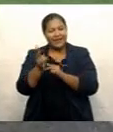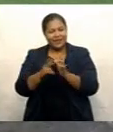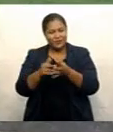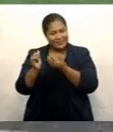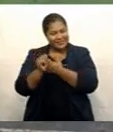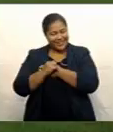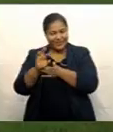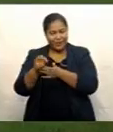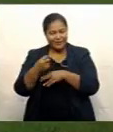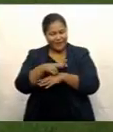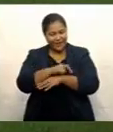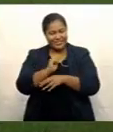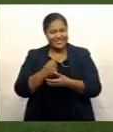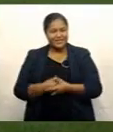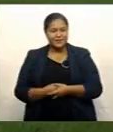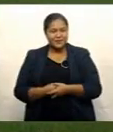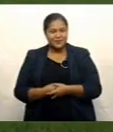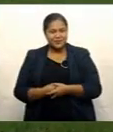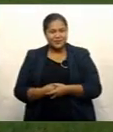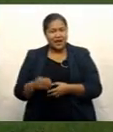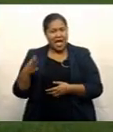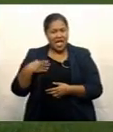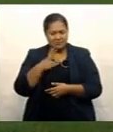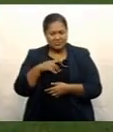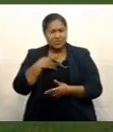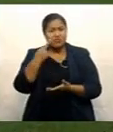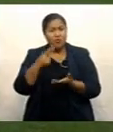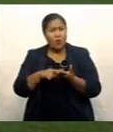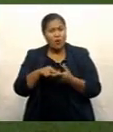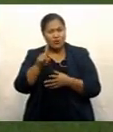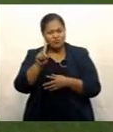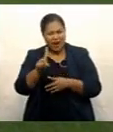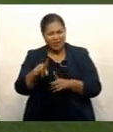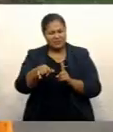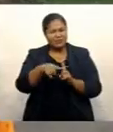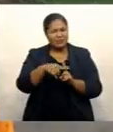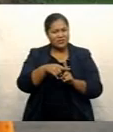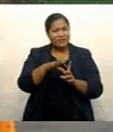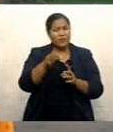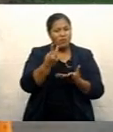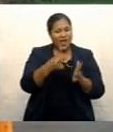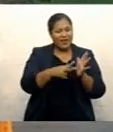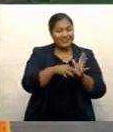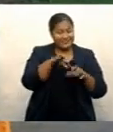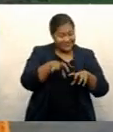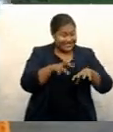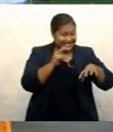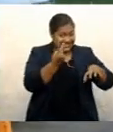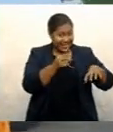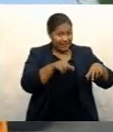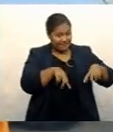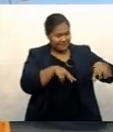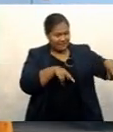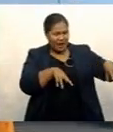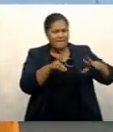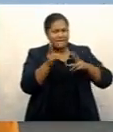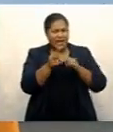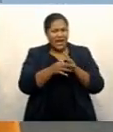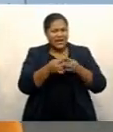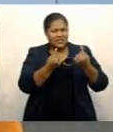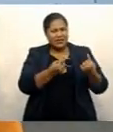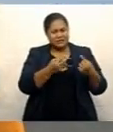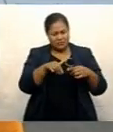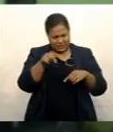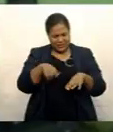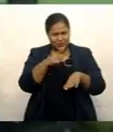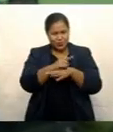the virus. The Health Ministry recorded one case each in Nambitu and Vanuandina village in Tokotoka Tailevu early